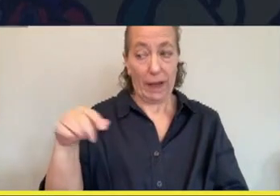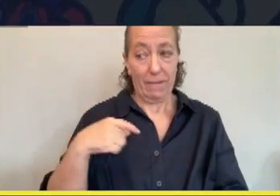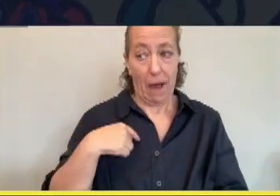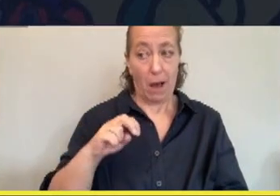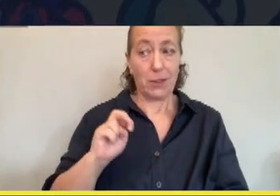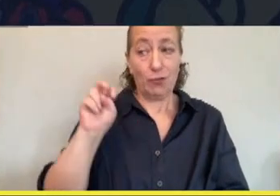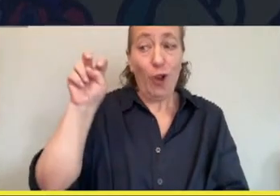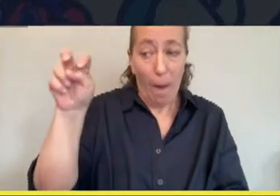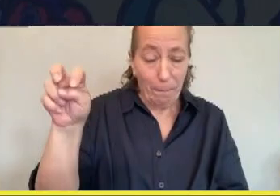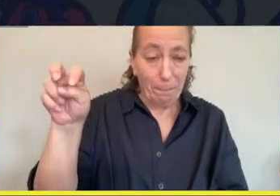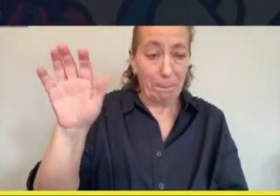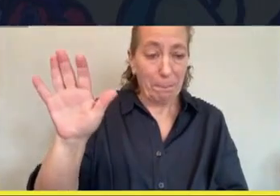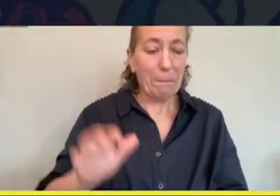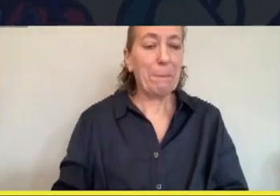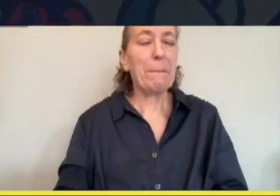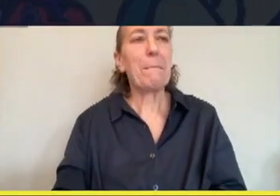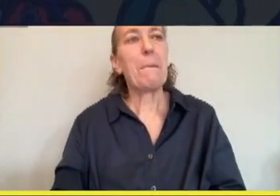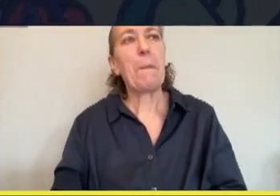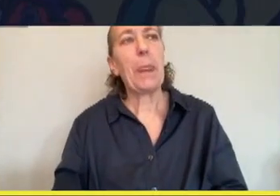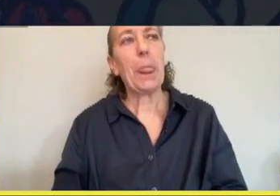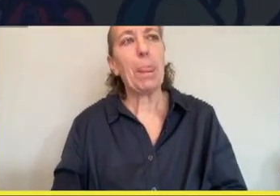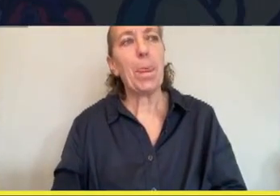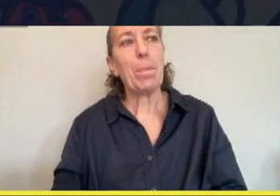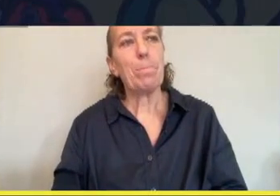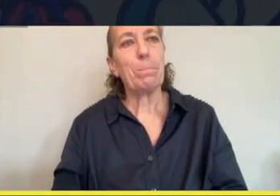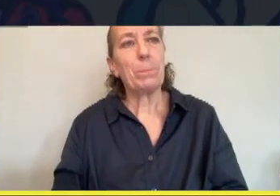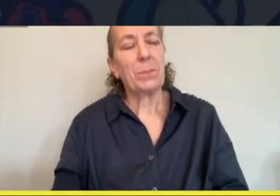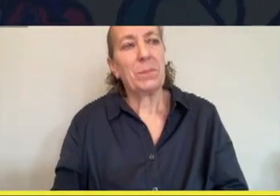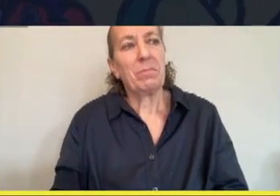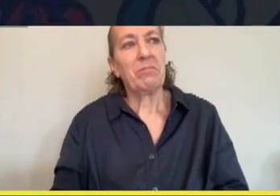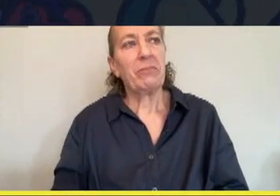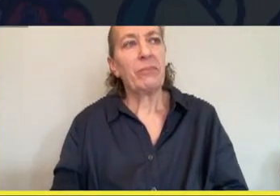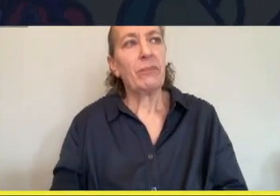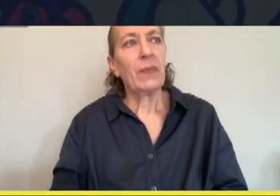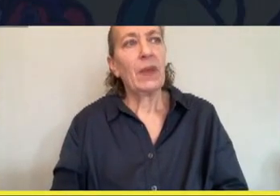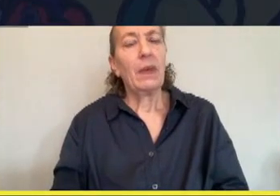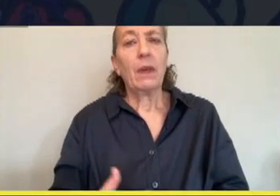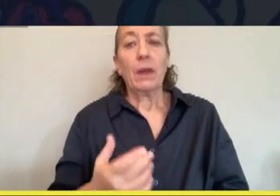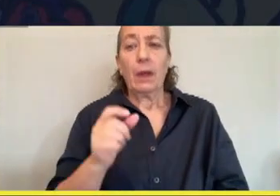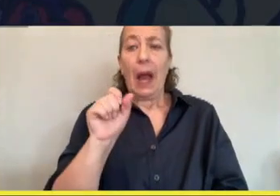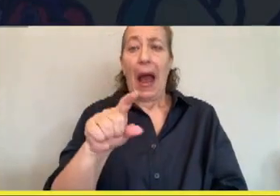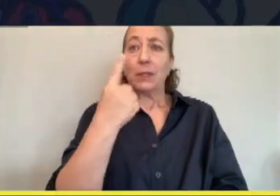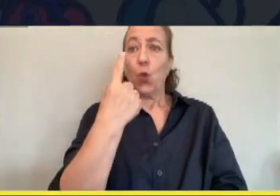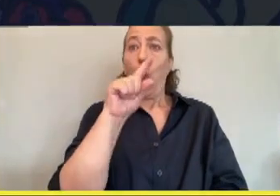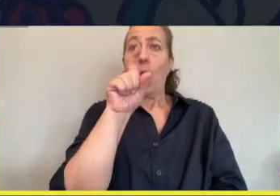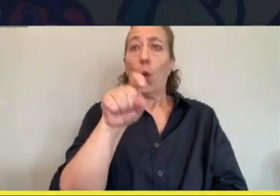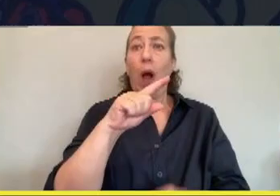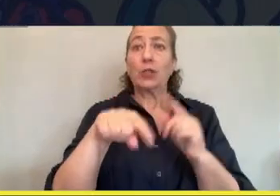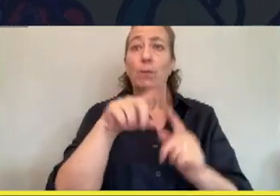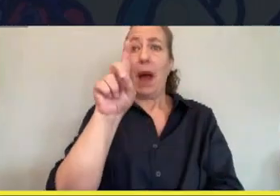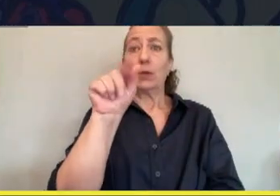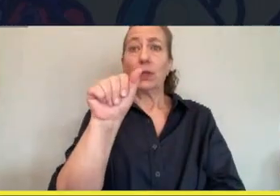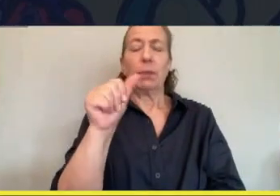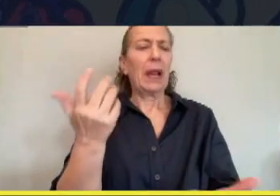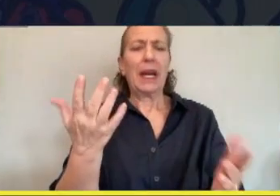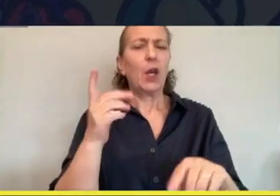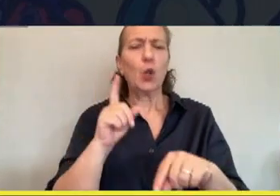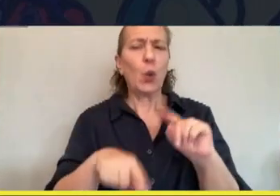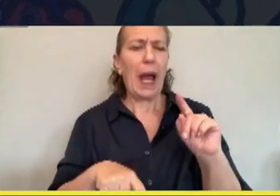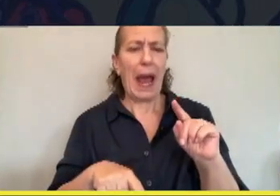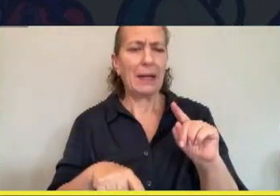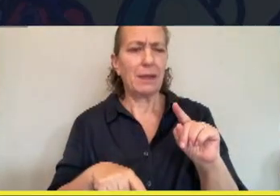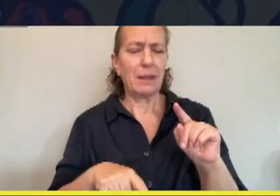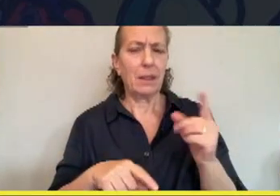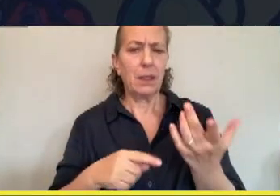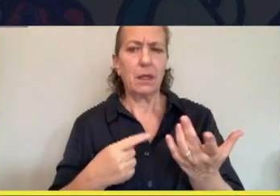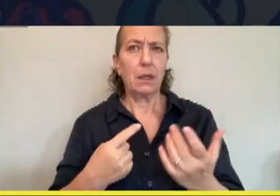but you can't ask a single question about disability because the phrase people with disabilities, as you said, Alan, is almost meaningless. It's